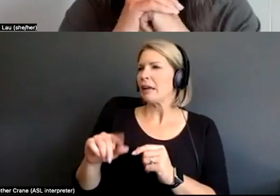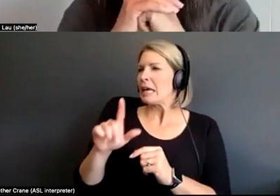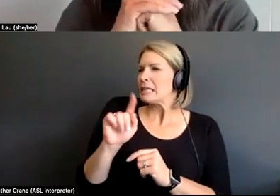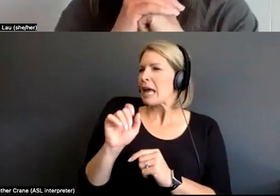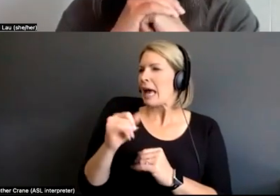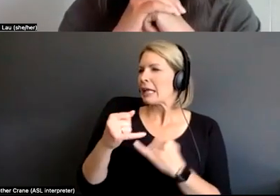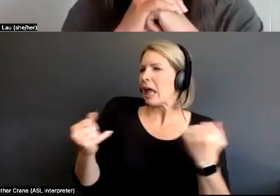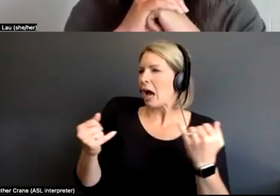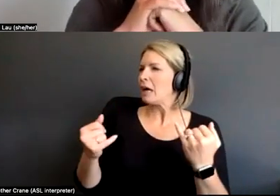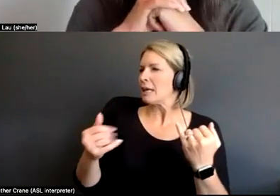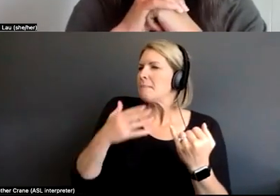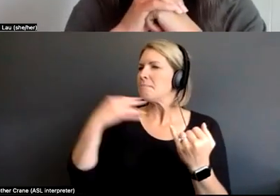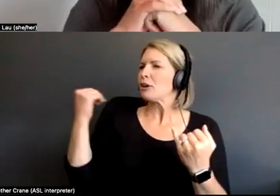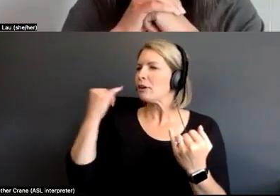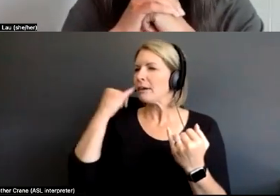now?